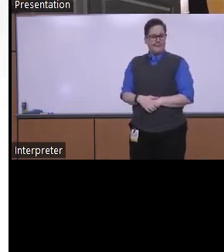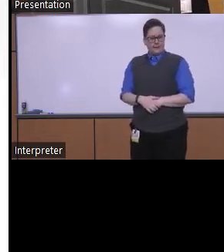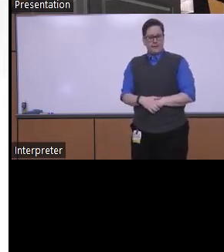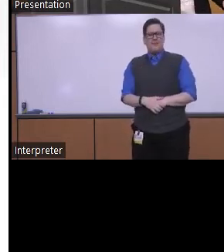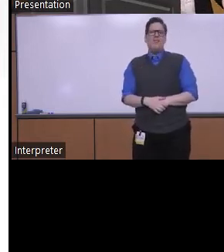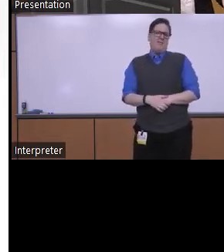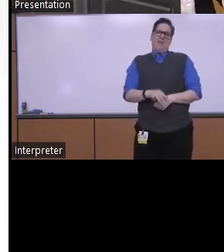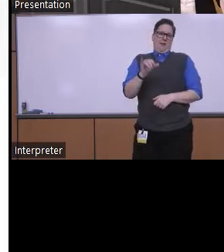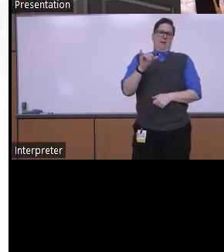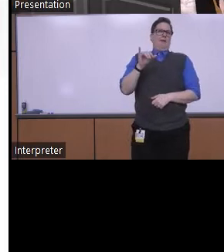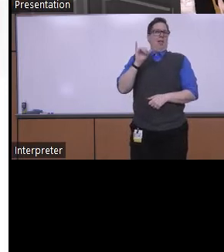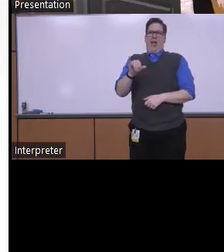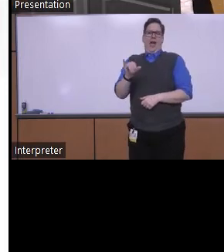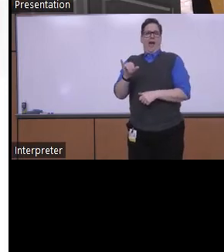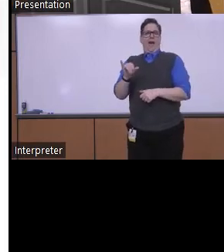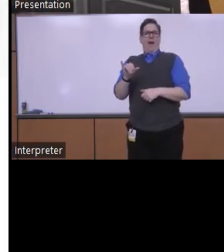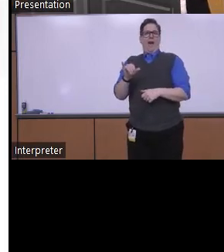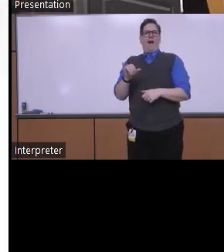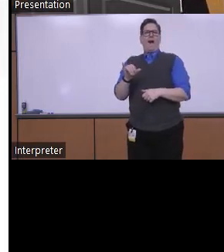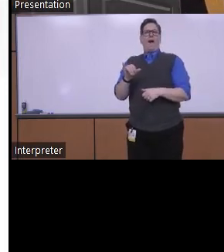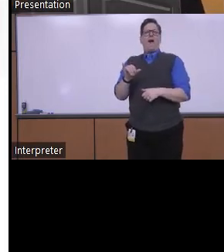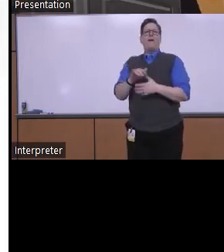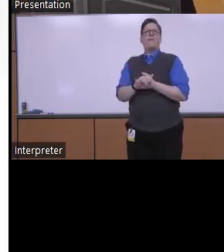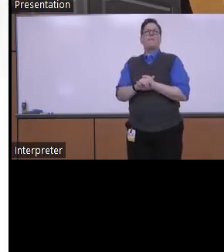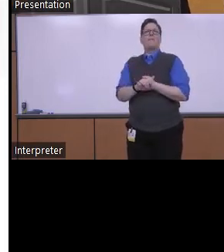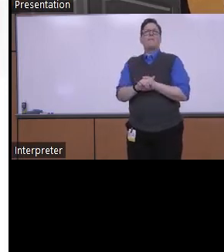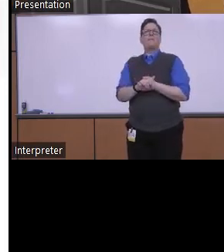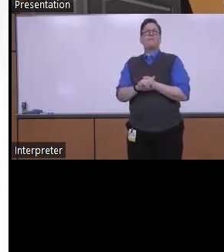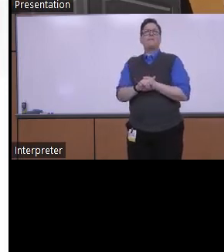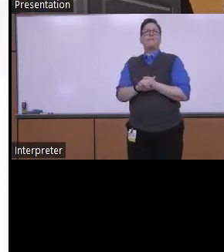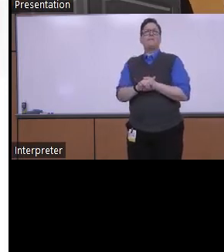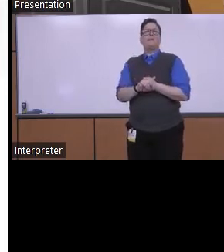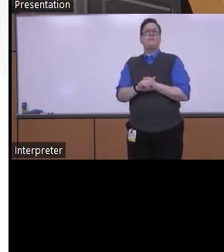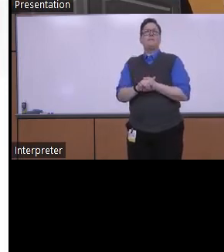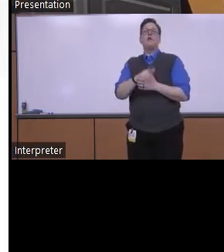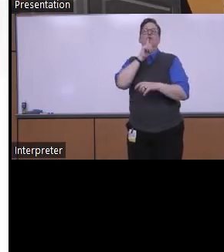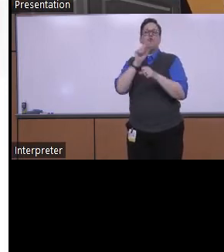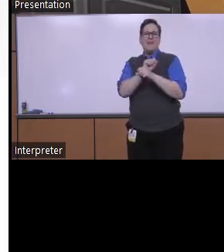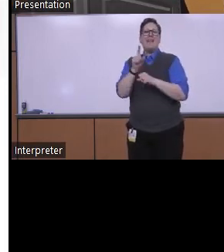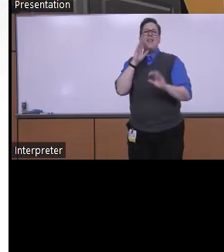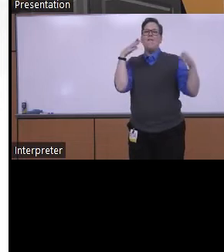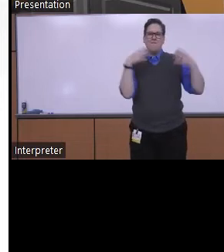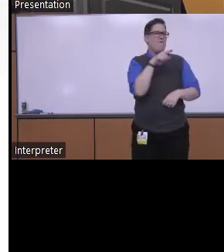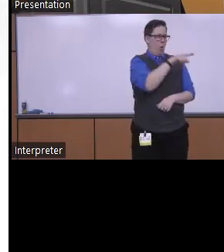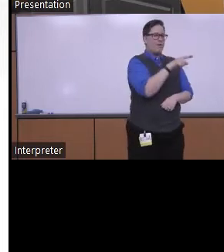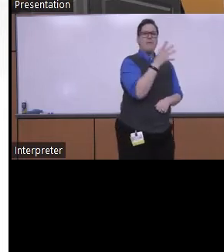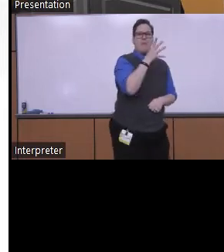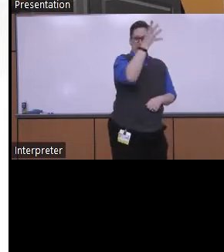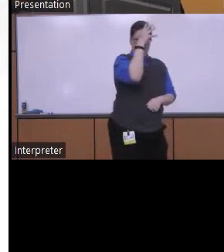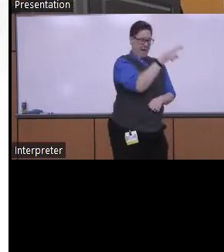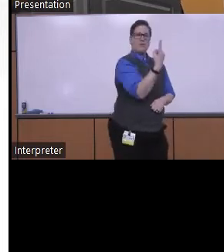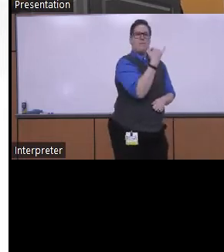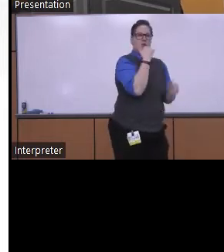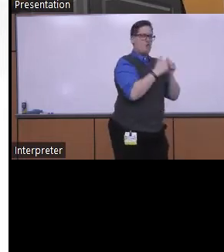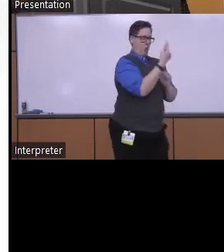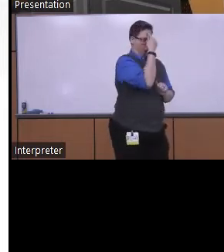This is a culmination of approach that located the cause of abuse or neglect within an individual parent's psychological makeup and